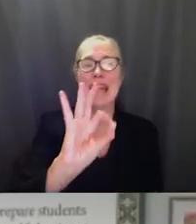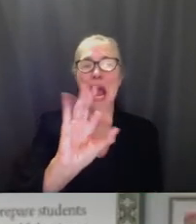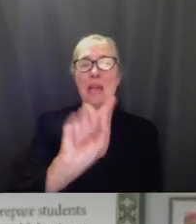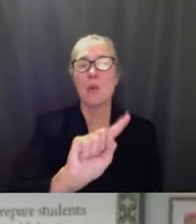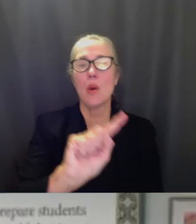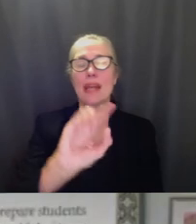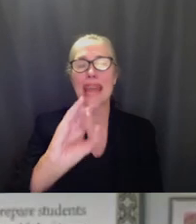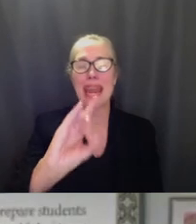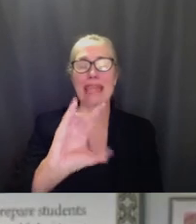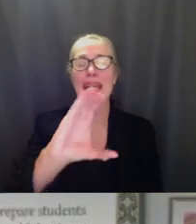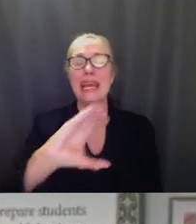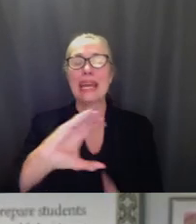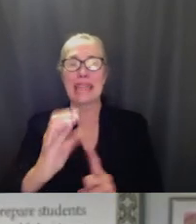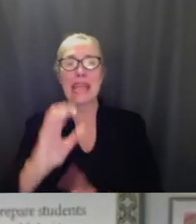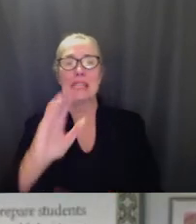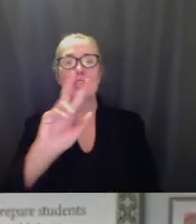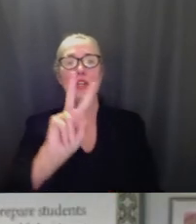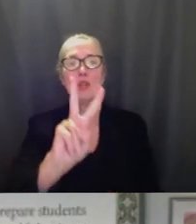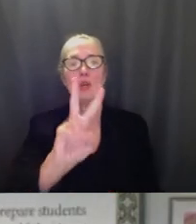202122-02